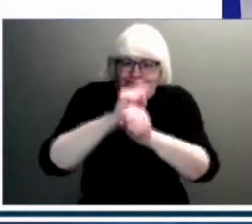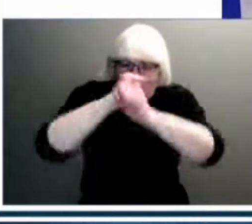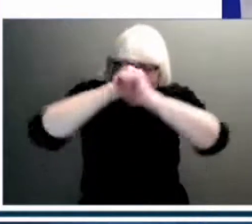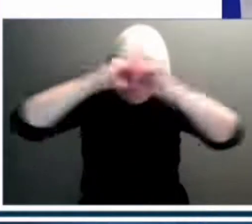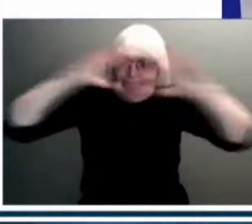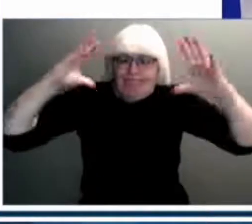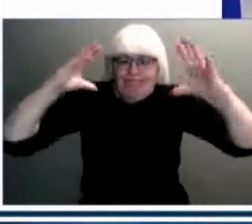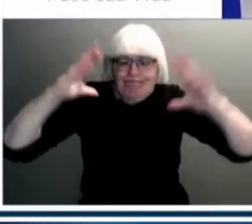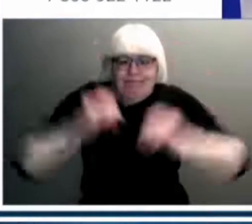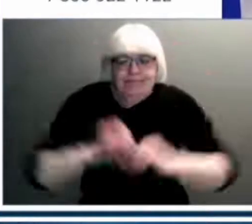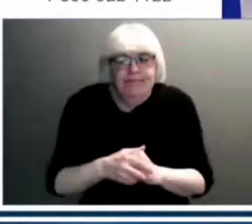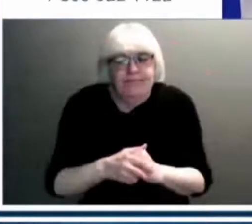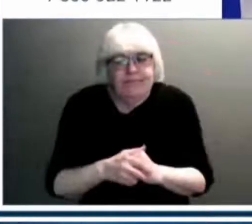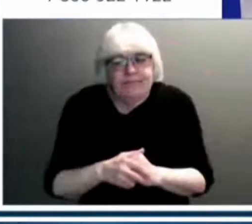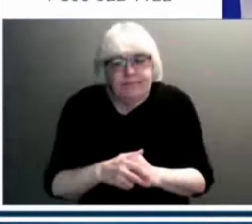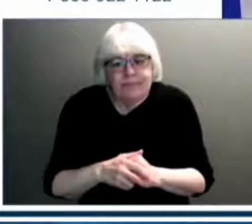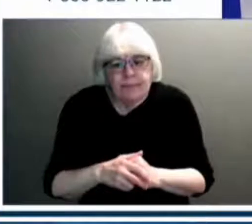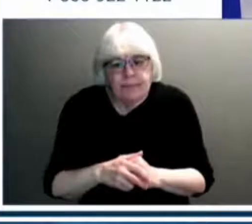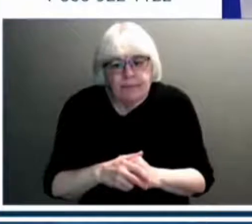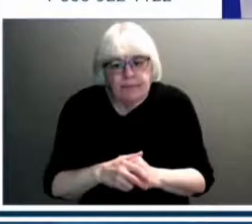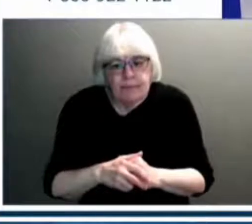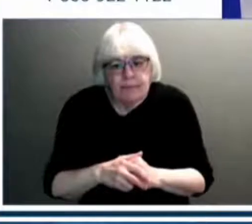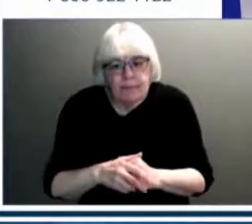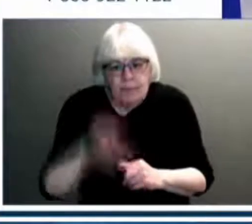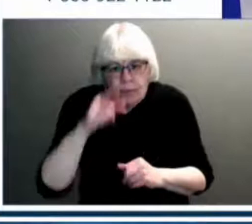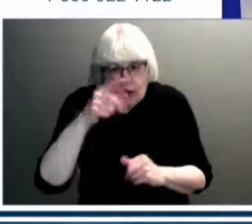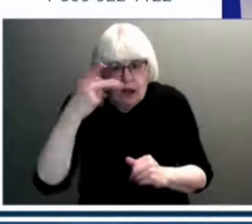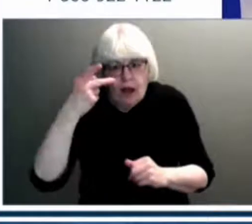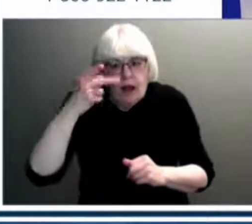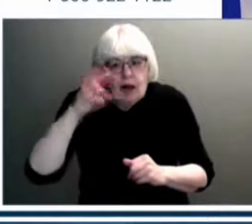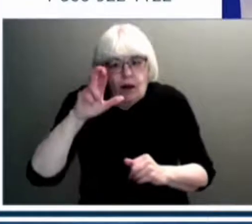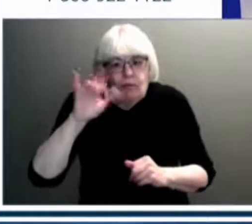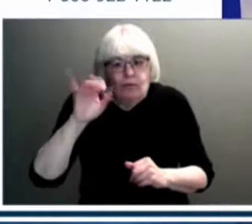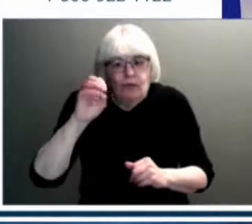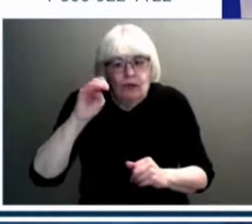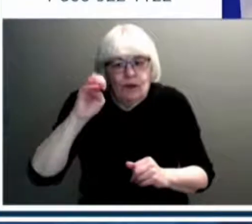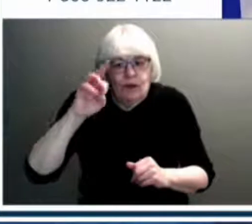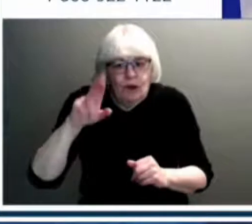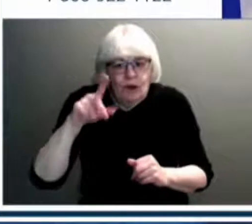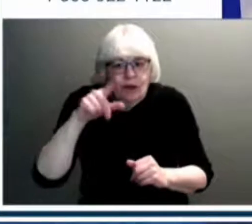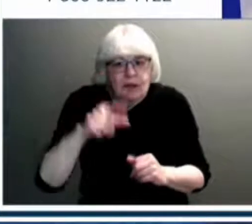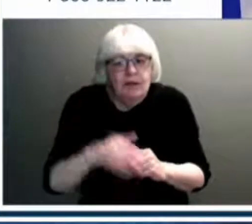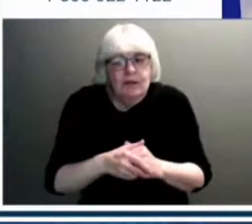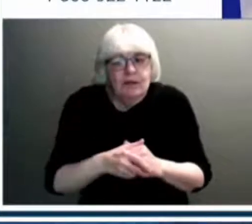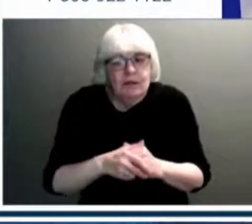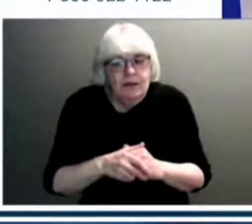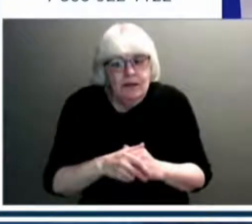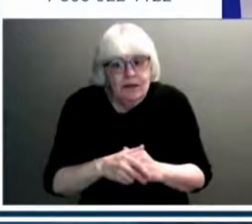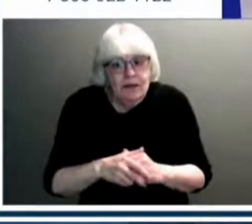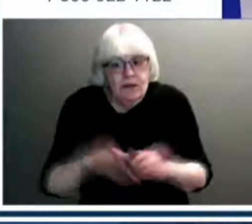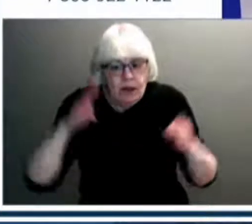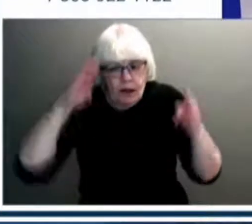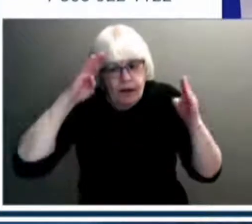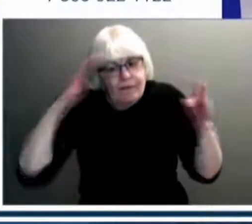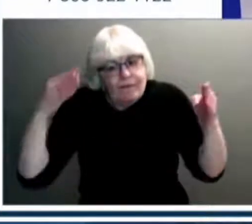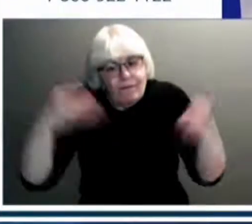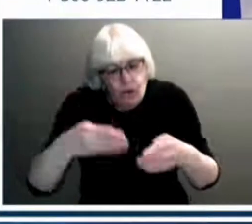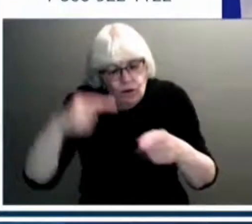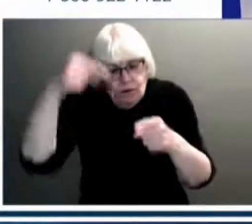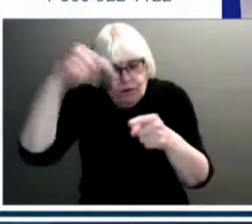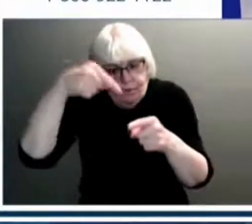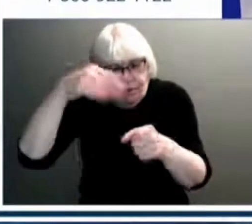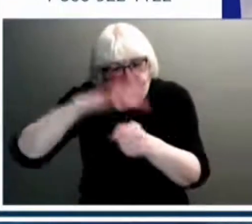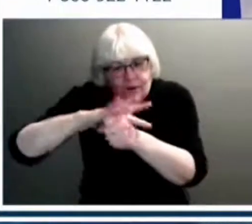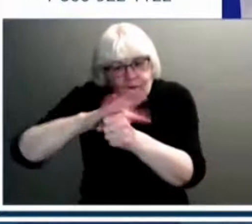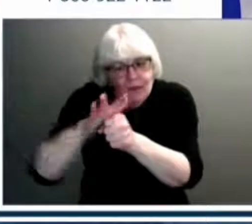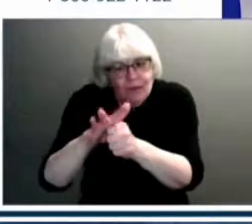But I think what we're trying to do is we're trying to focus on COVID, on the variant itself, and the impact it's having on our